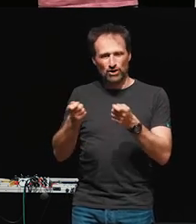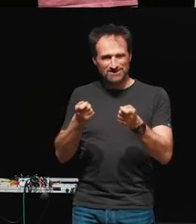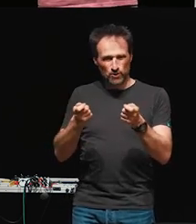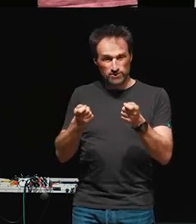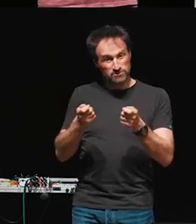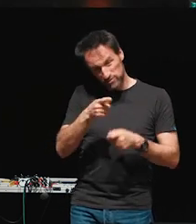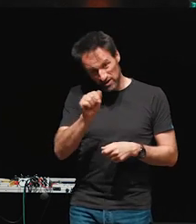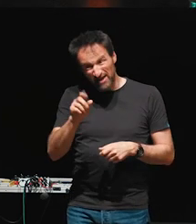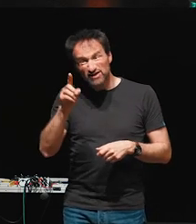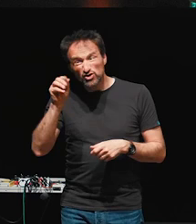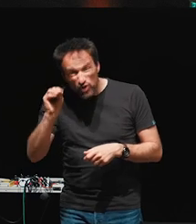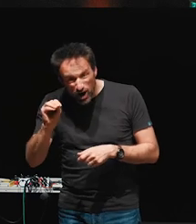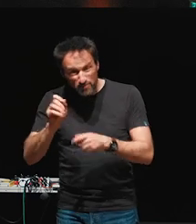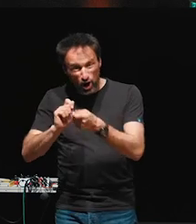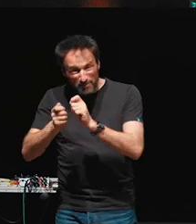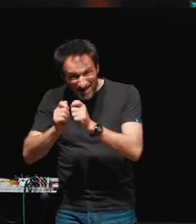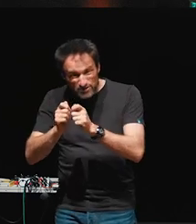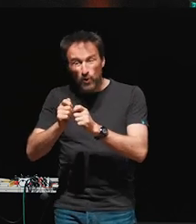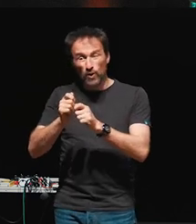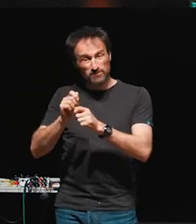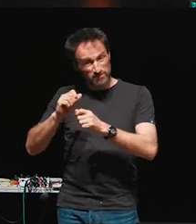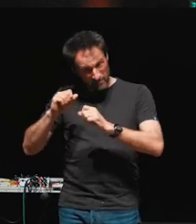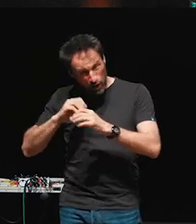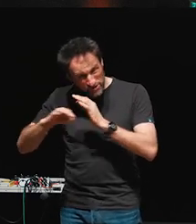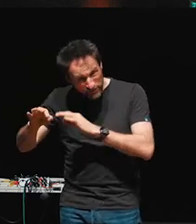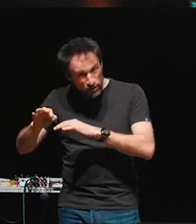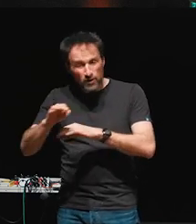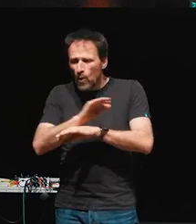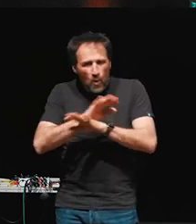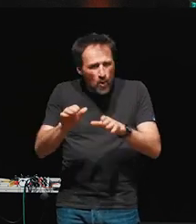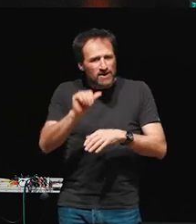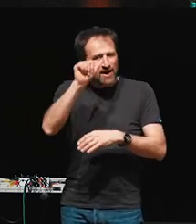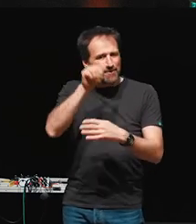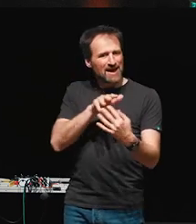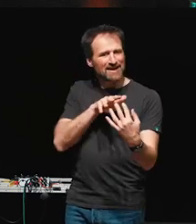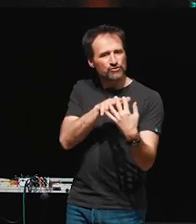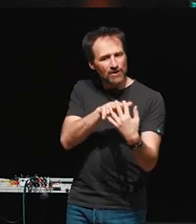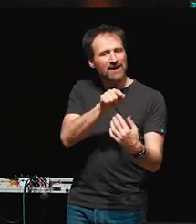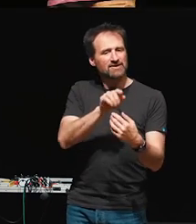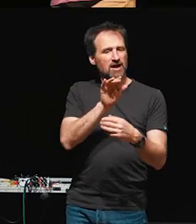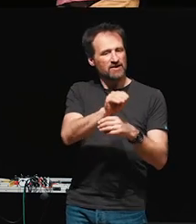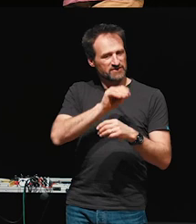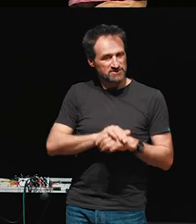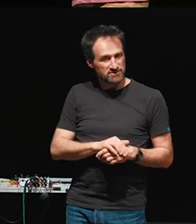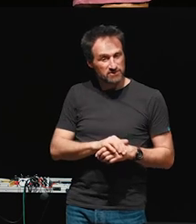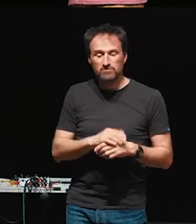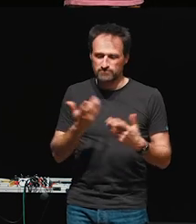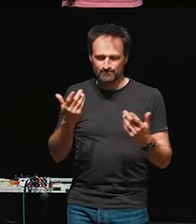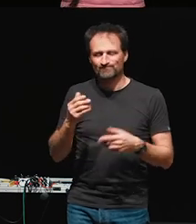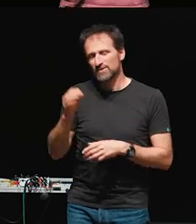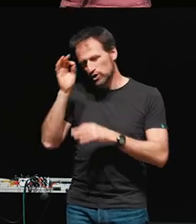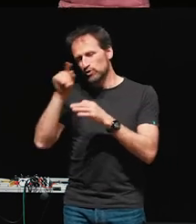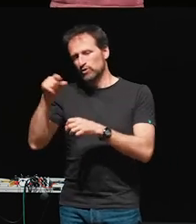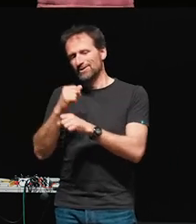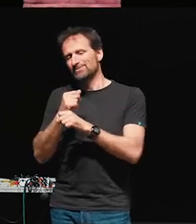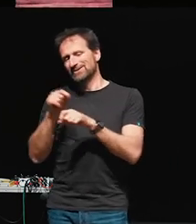some DOM operations without having to touch the main thread. And so folks on the AMP project at Google have been working on this library called Worker